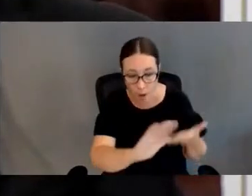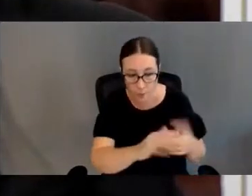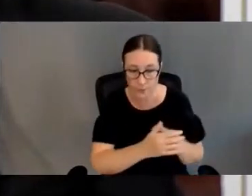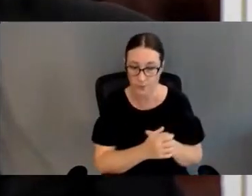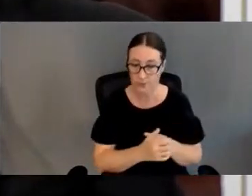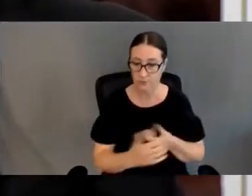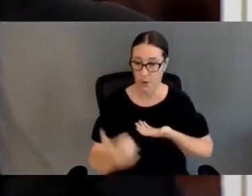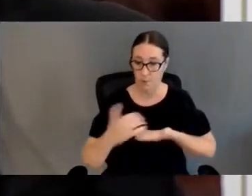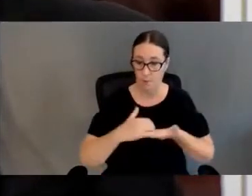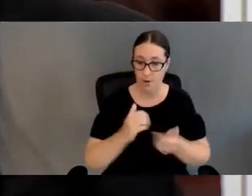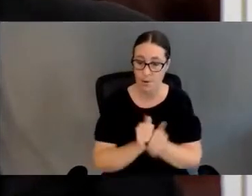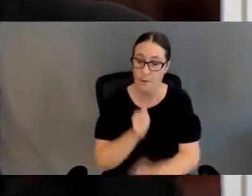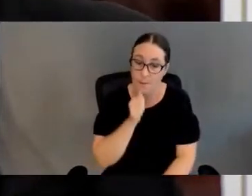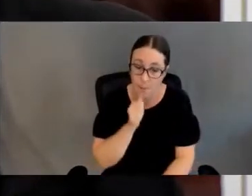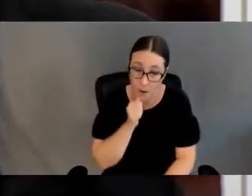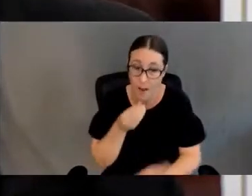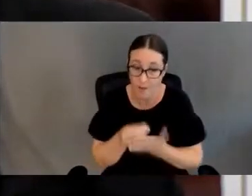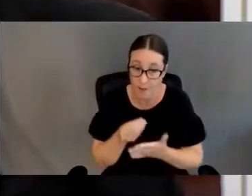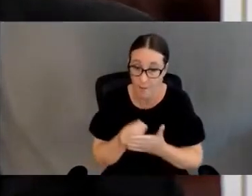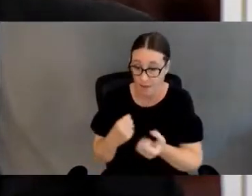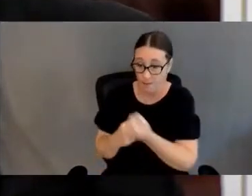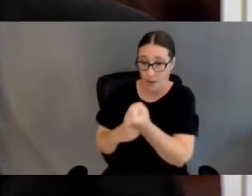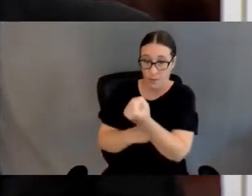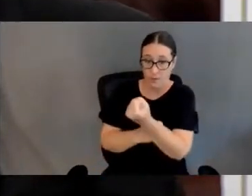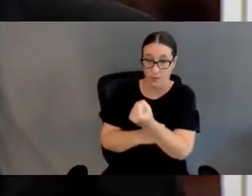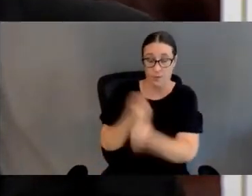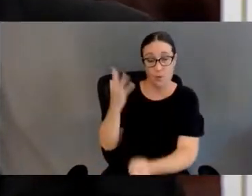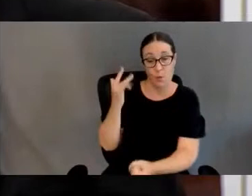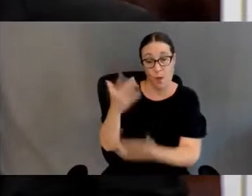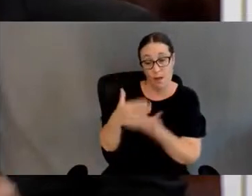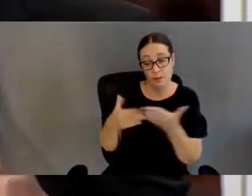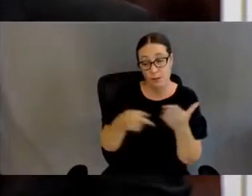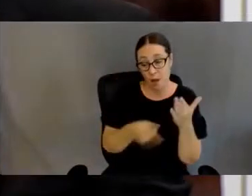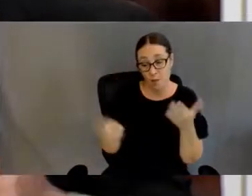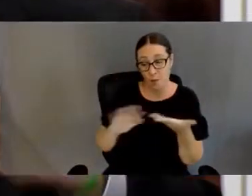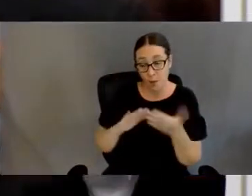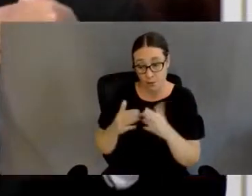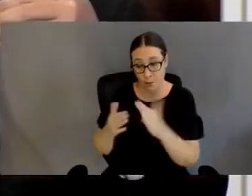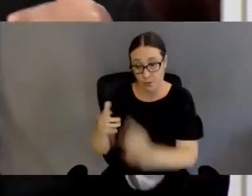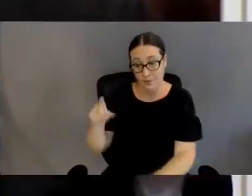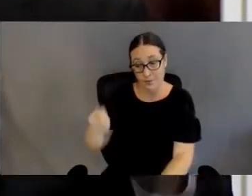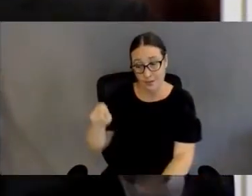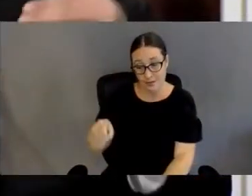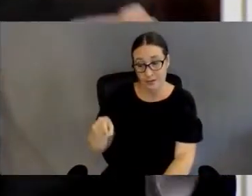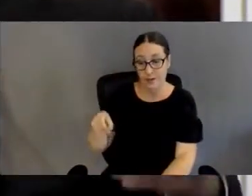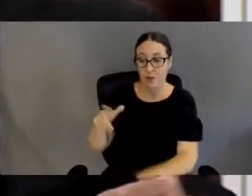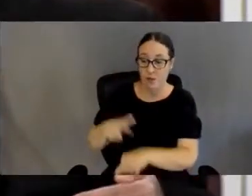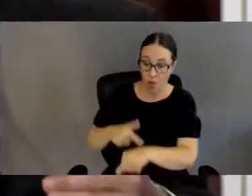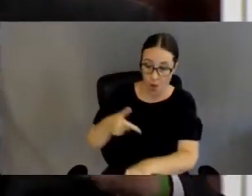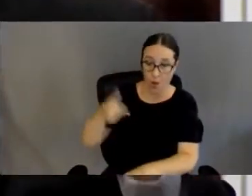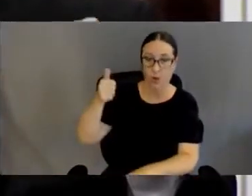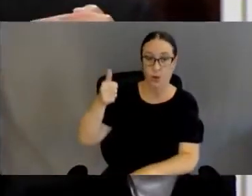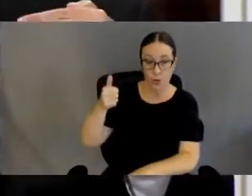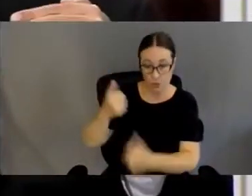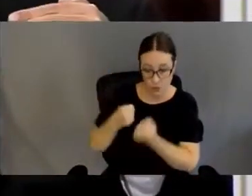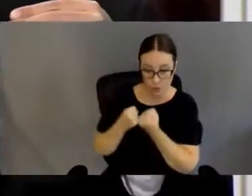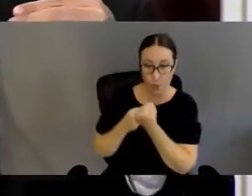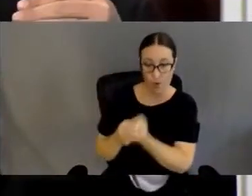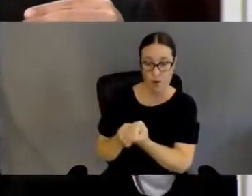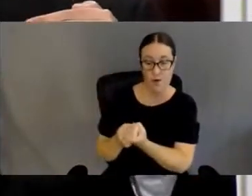money, private foundation, because some of these communities, what they need is longer support,